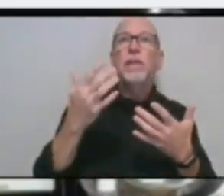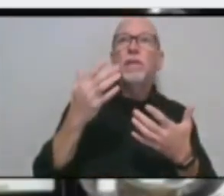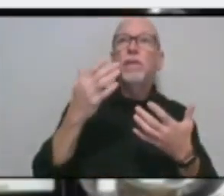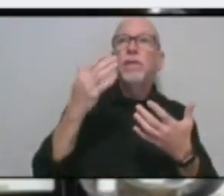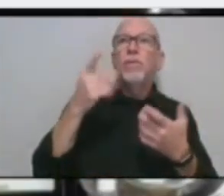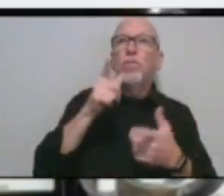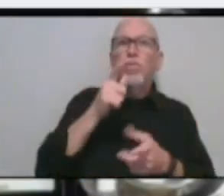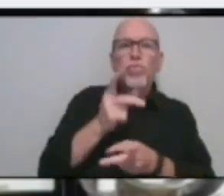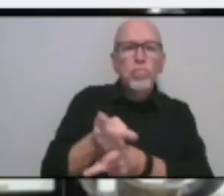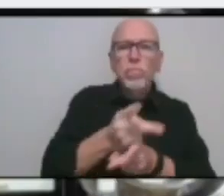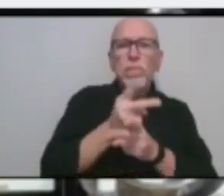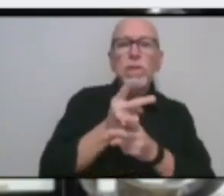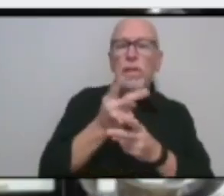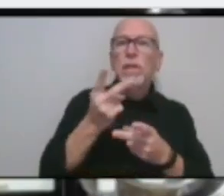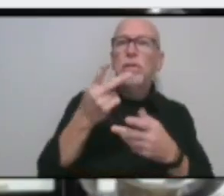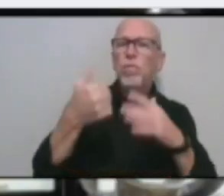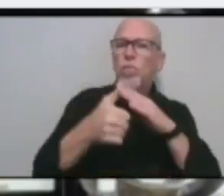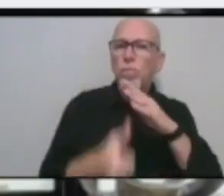caregivers,